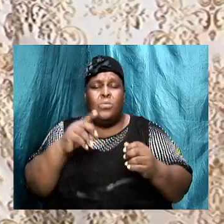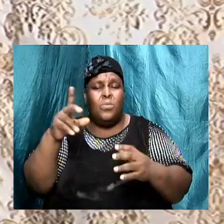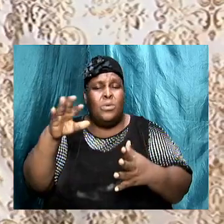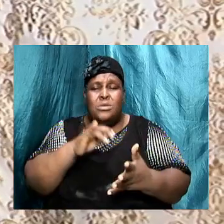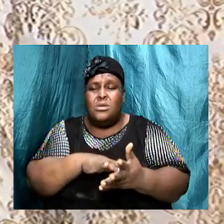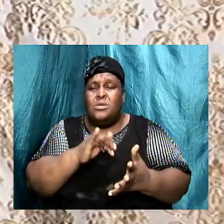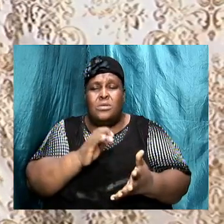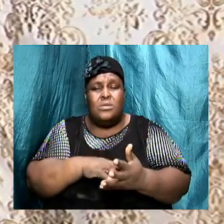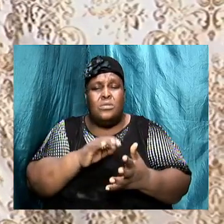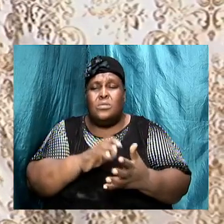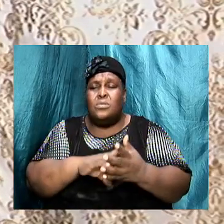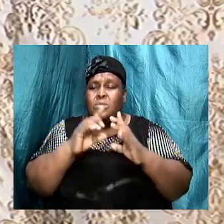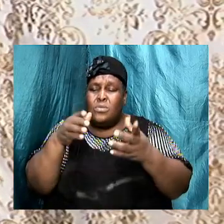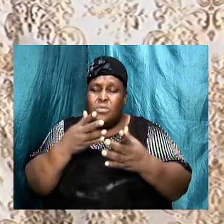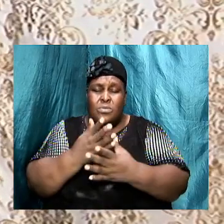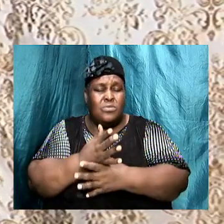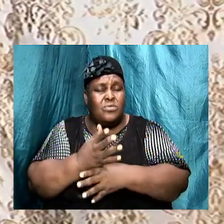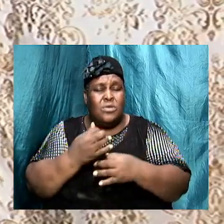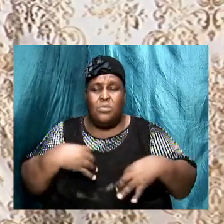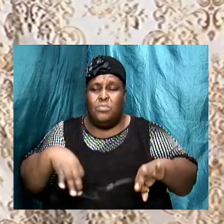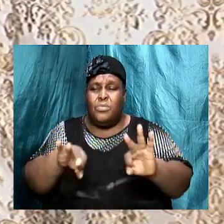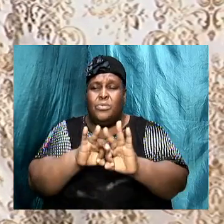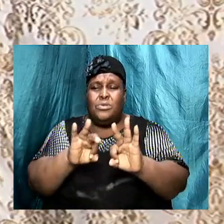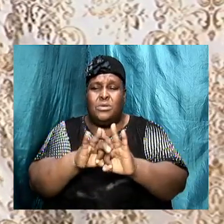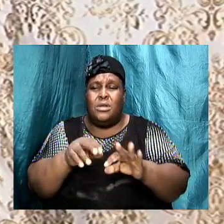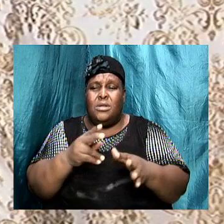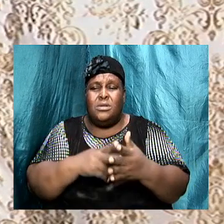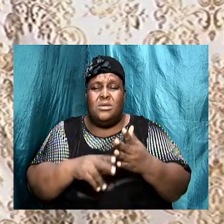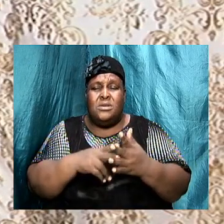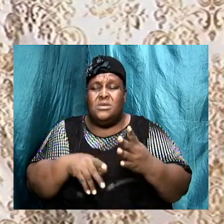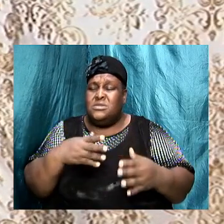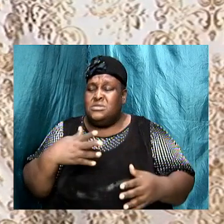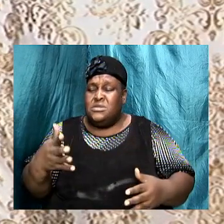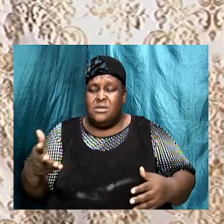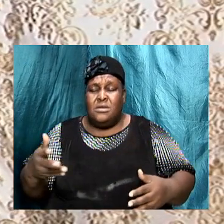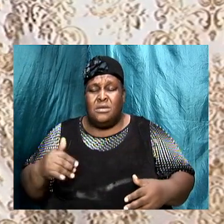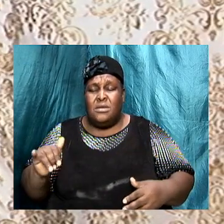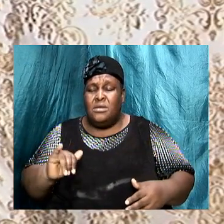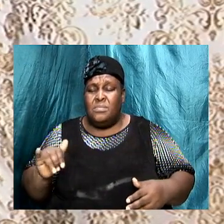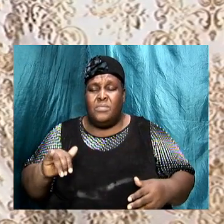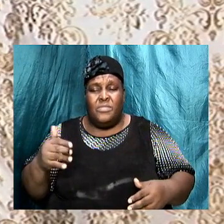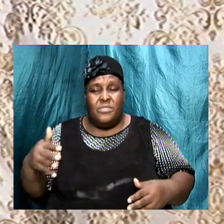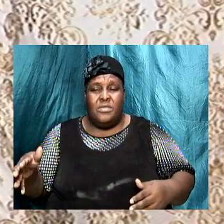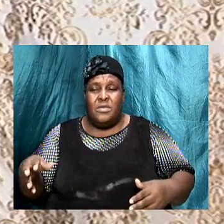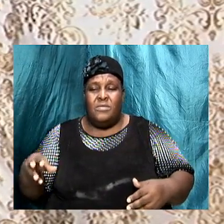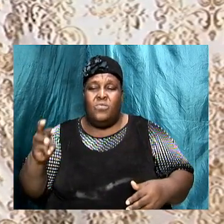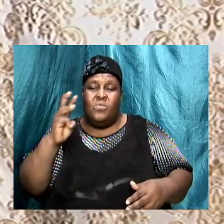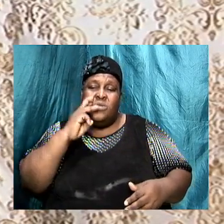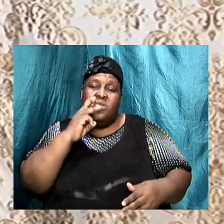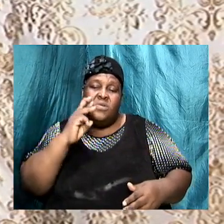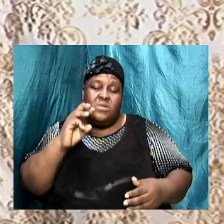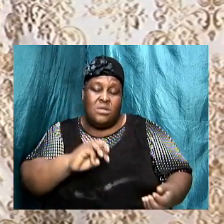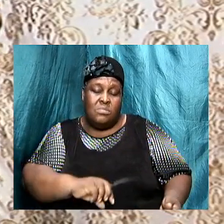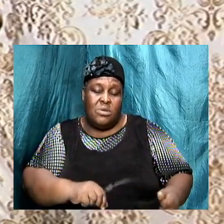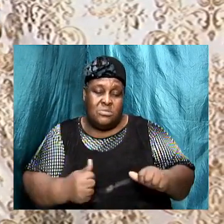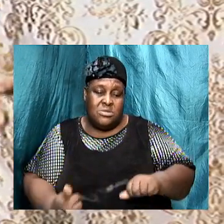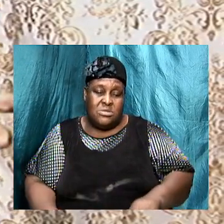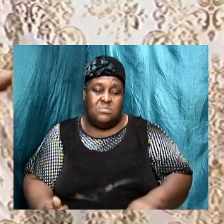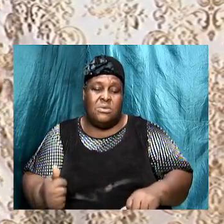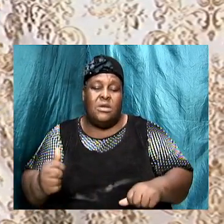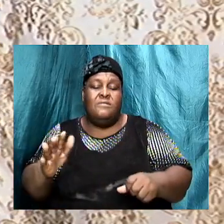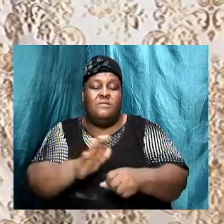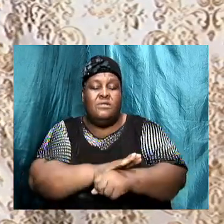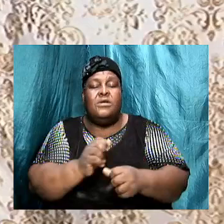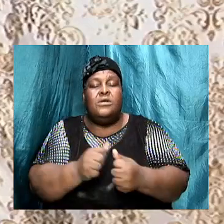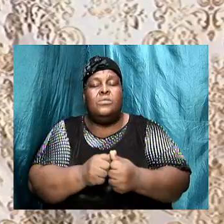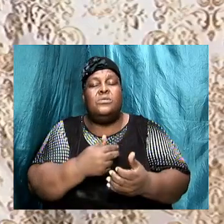main points. And the same thing that we are going to do with water baptism, and we are going to do with the infilling of the Holy Ghost, so that we can get